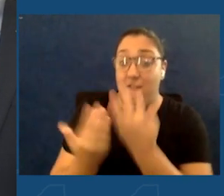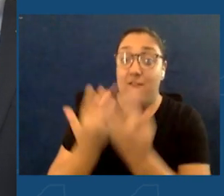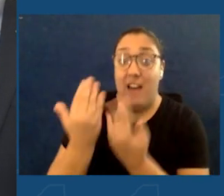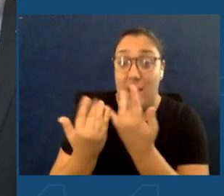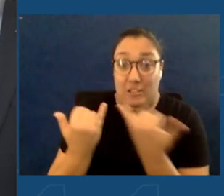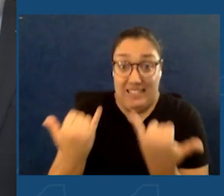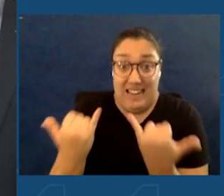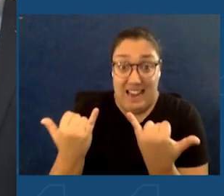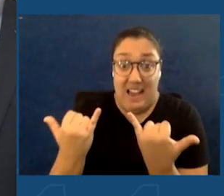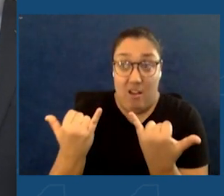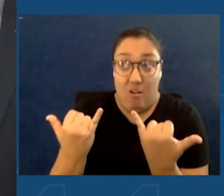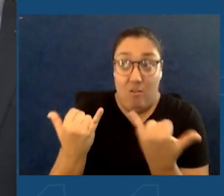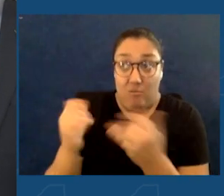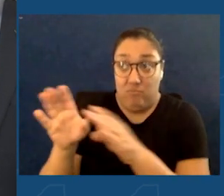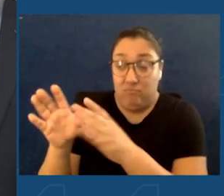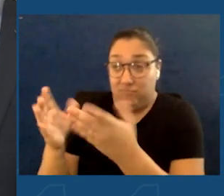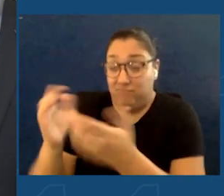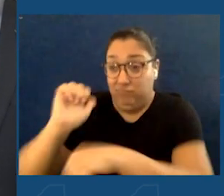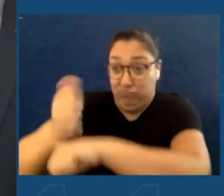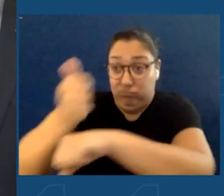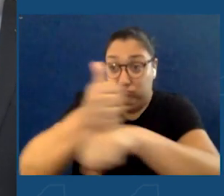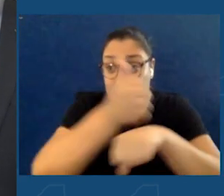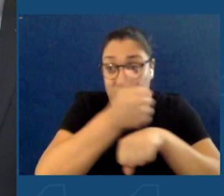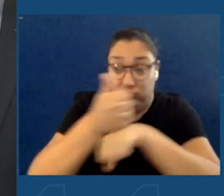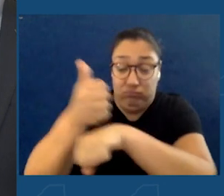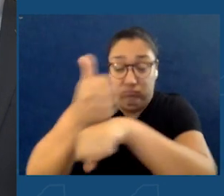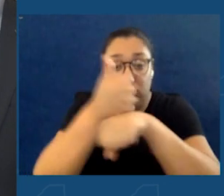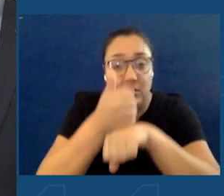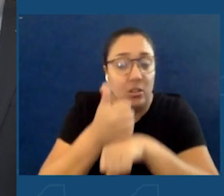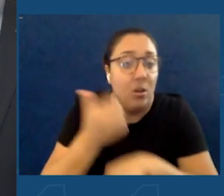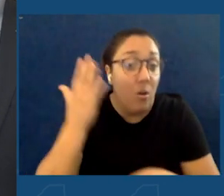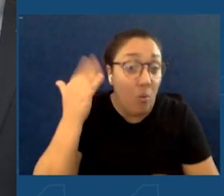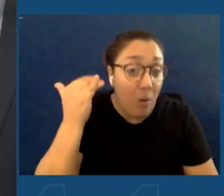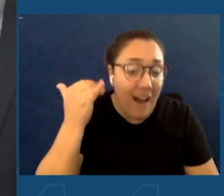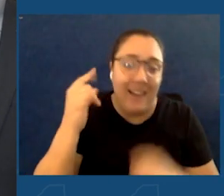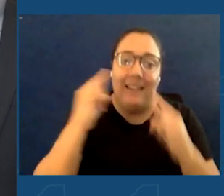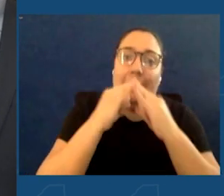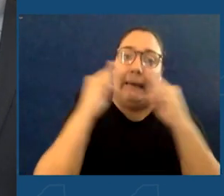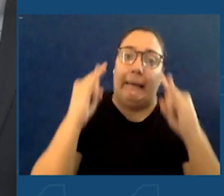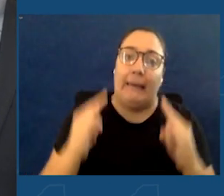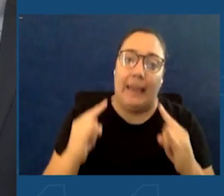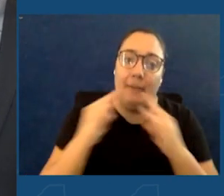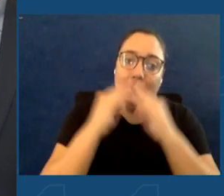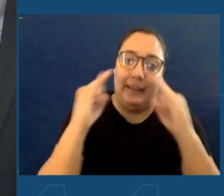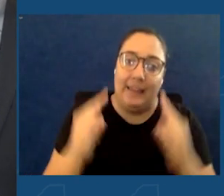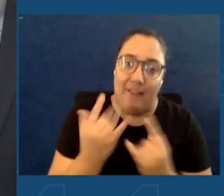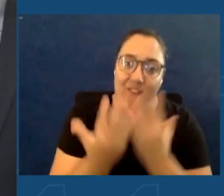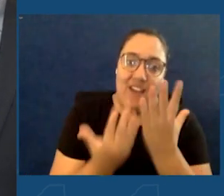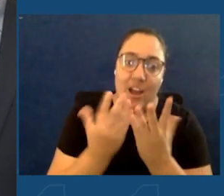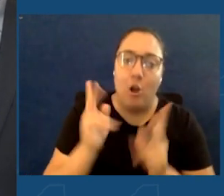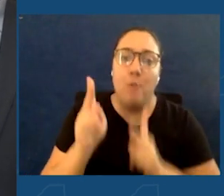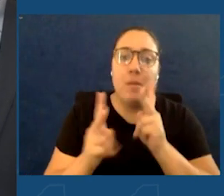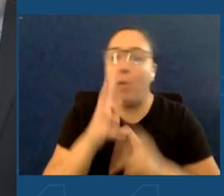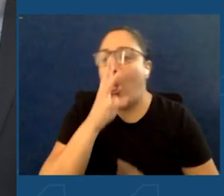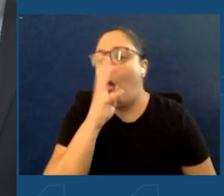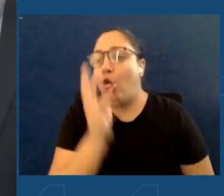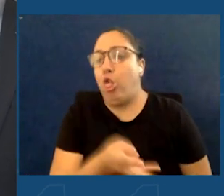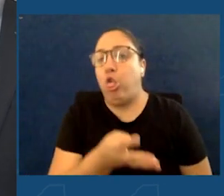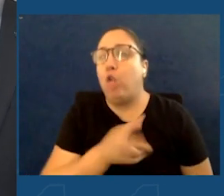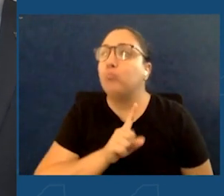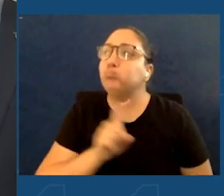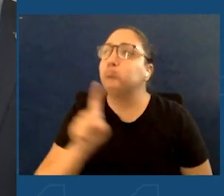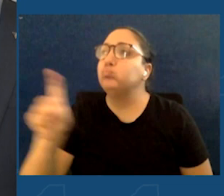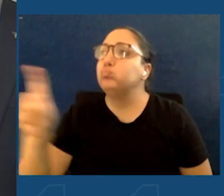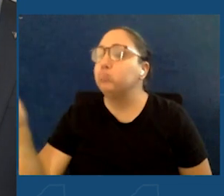acres. Most of them started by unattended campfires. Now, we all love to camp. I grew up camping, but that's a shame that we